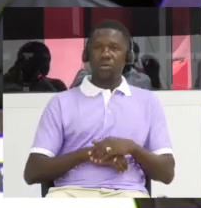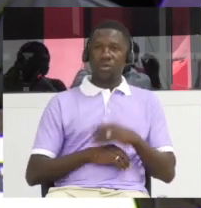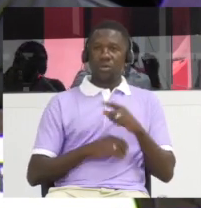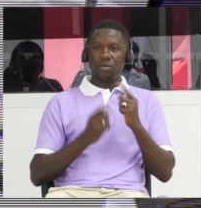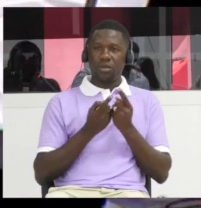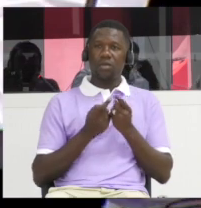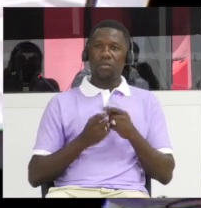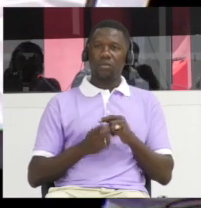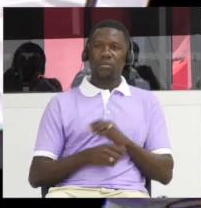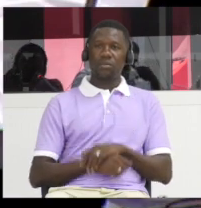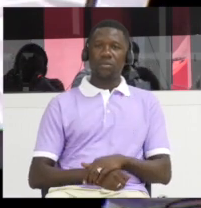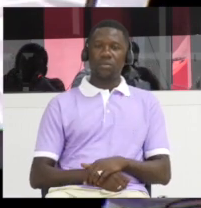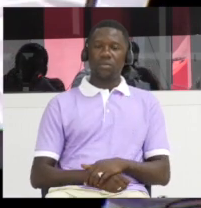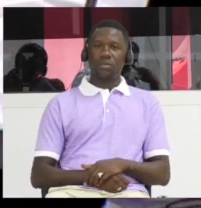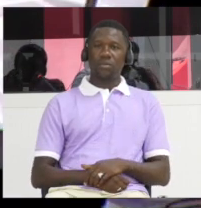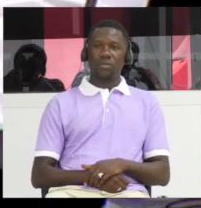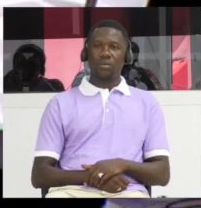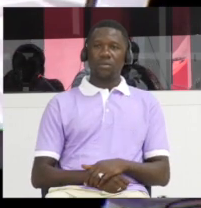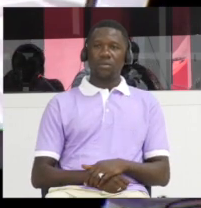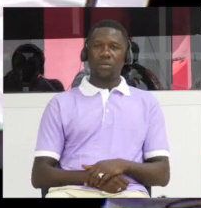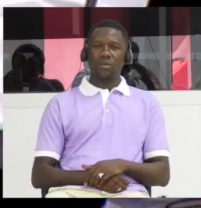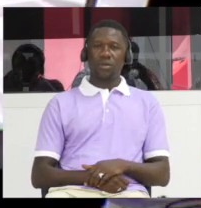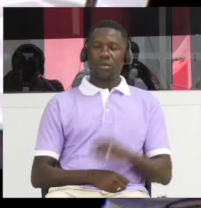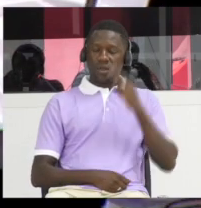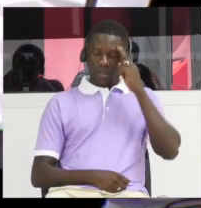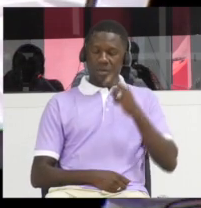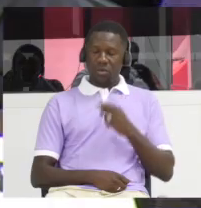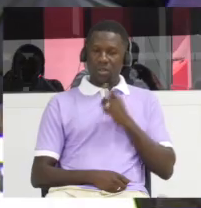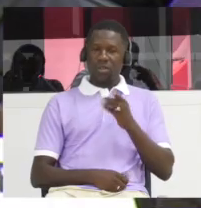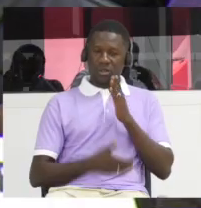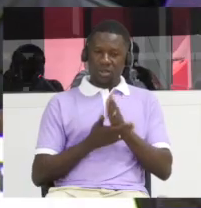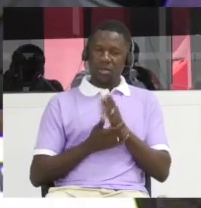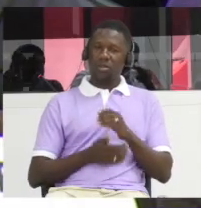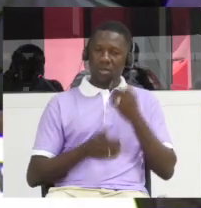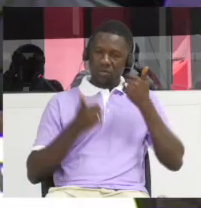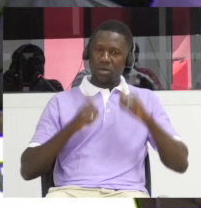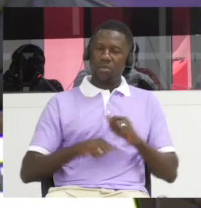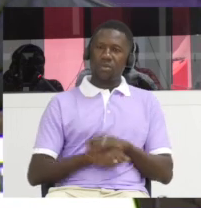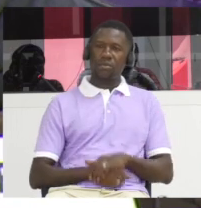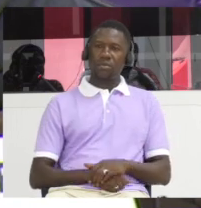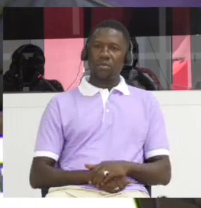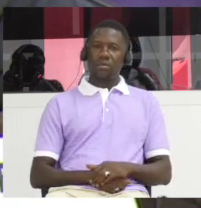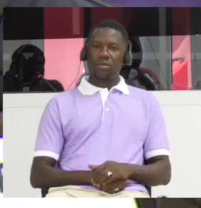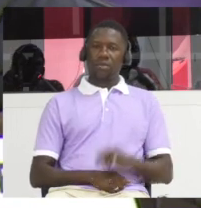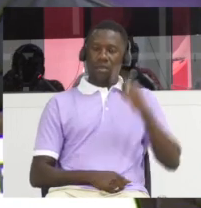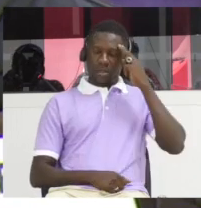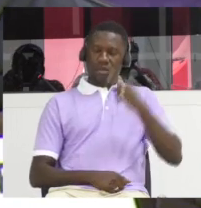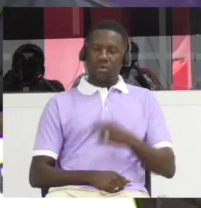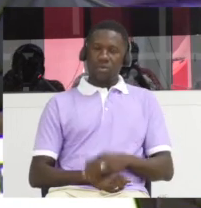confirm? That is the case, Mr. Chair. I confirm. Thank you very much indeed. So